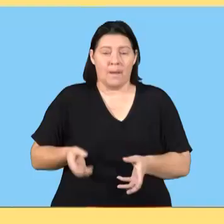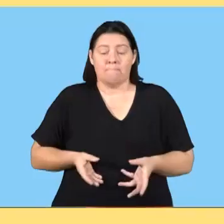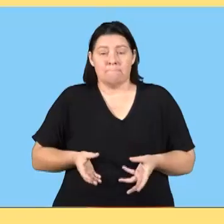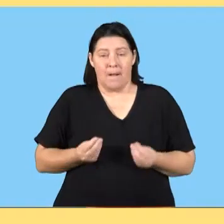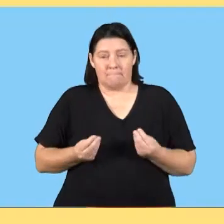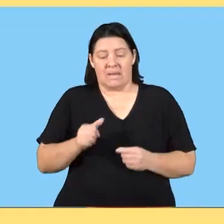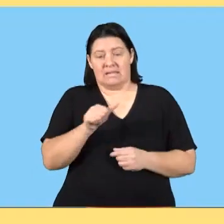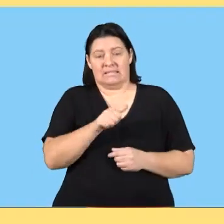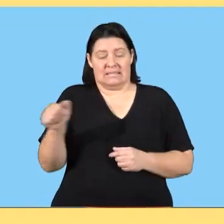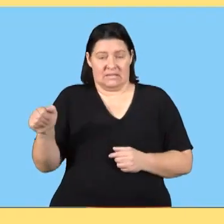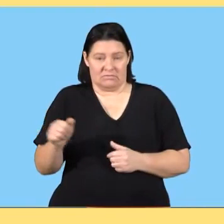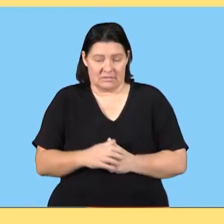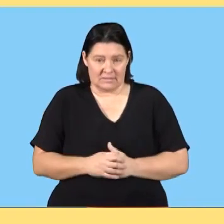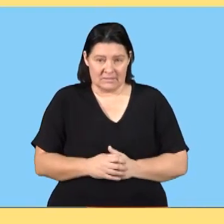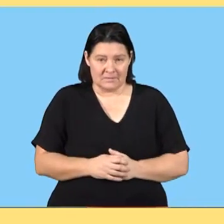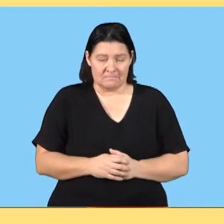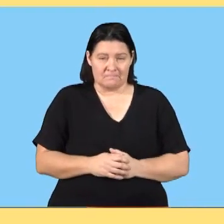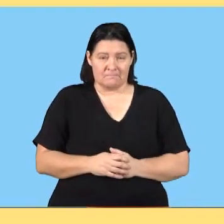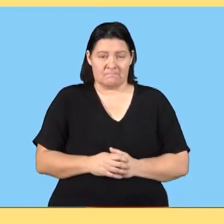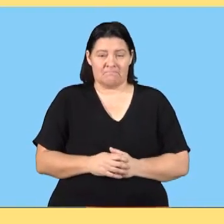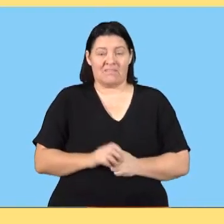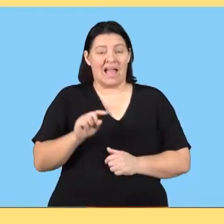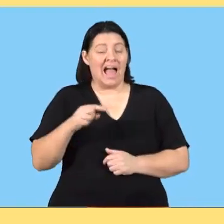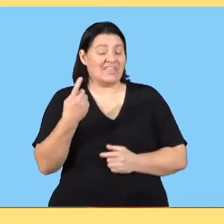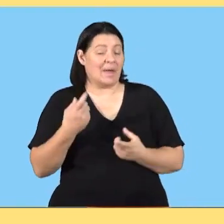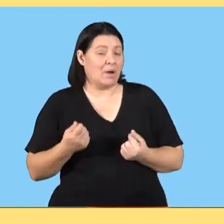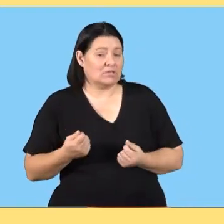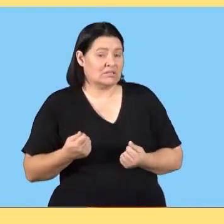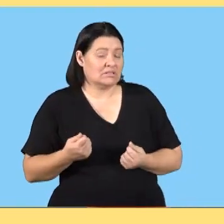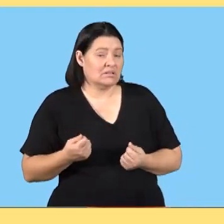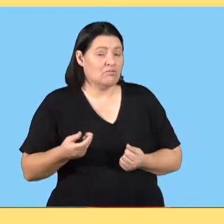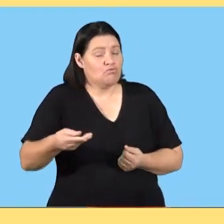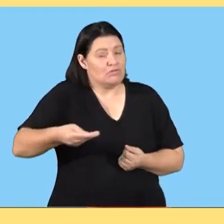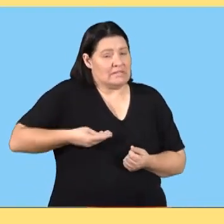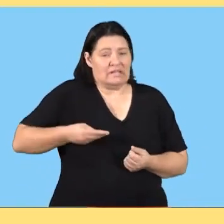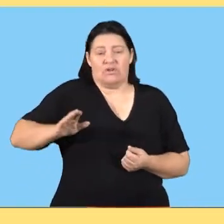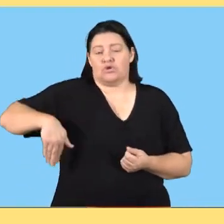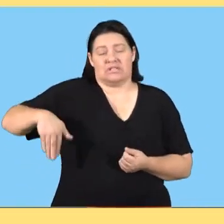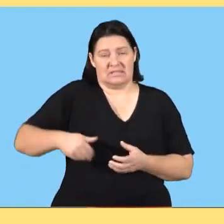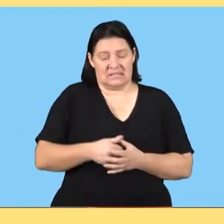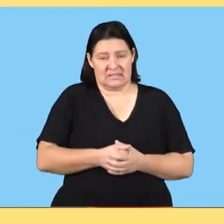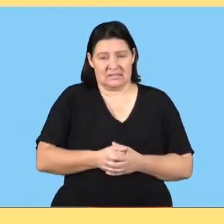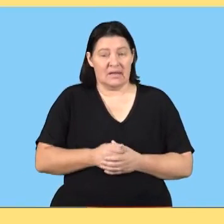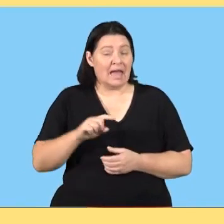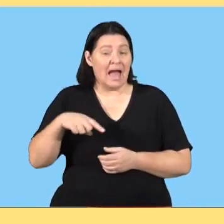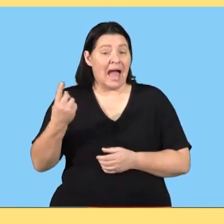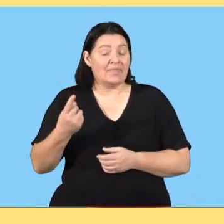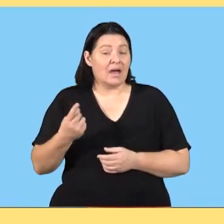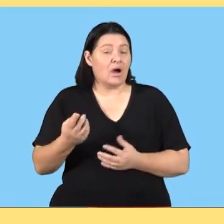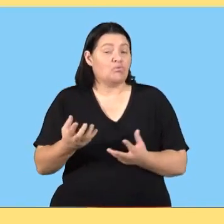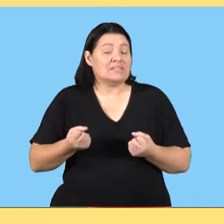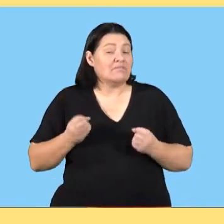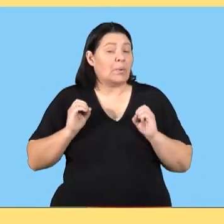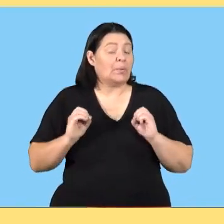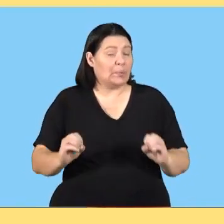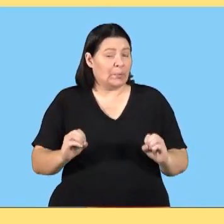received 600. So the other amount has not been received. And that other amount